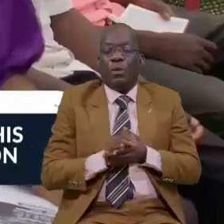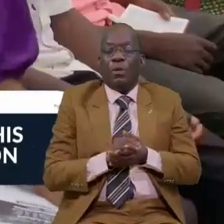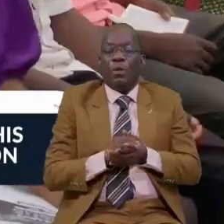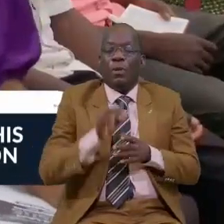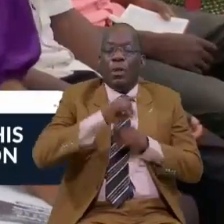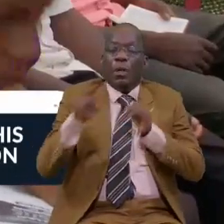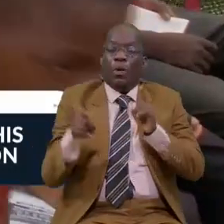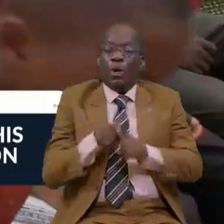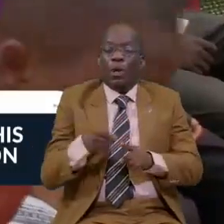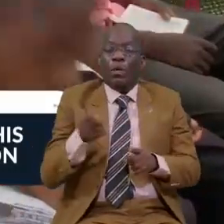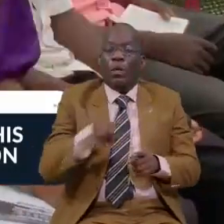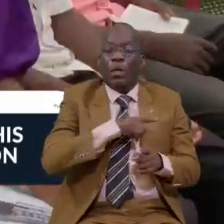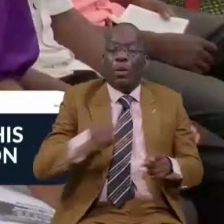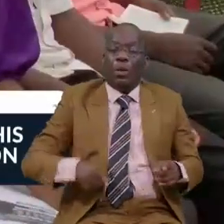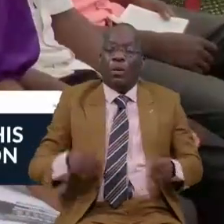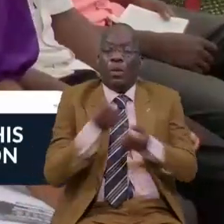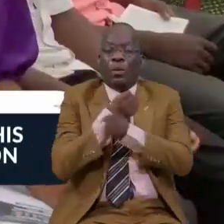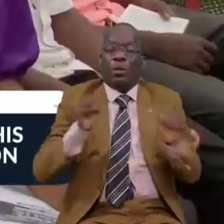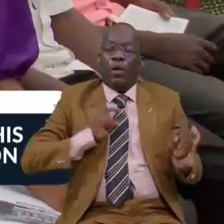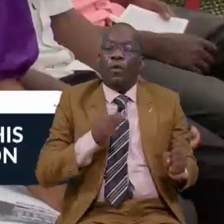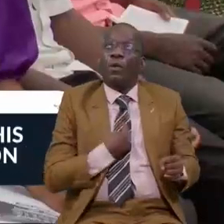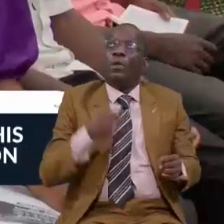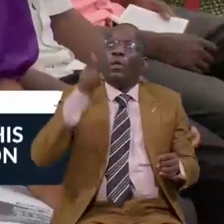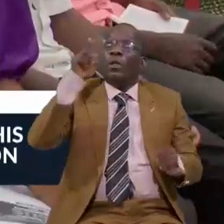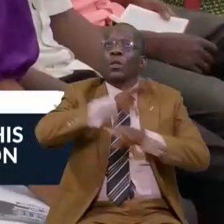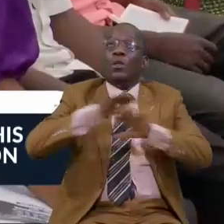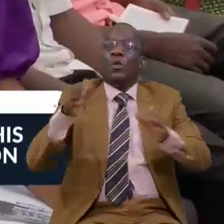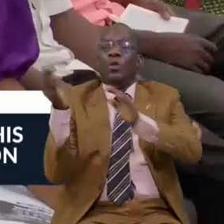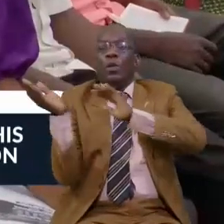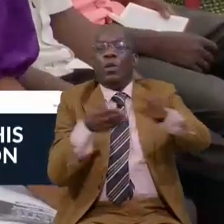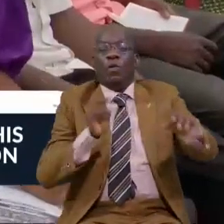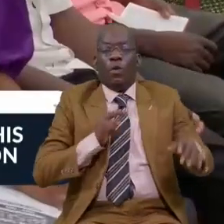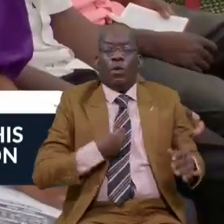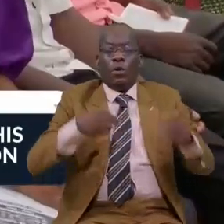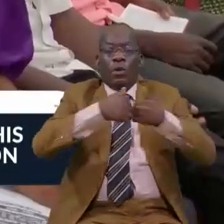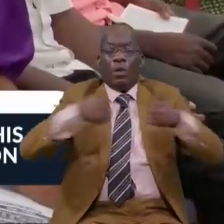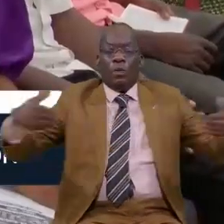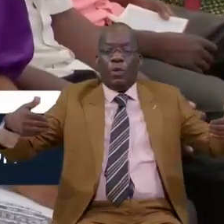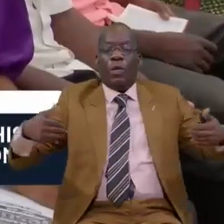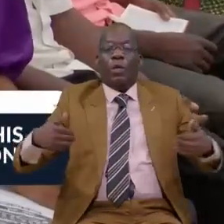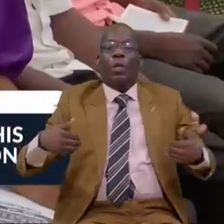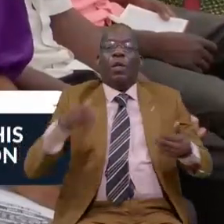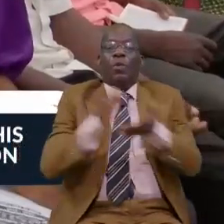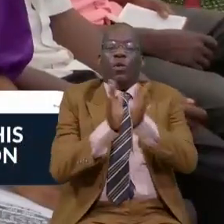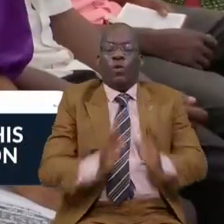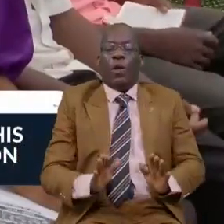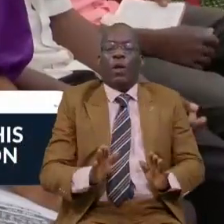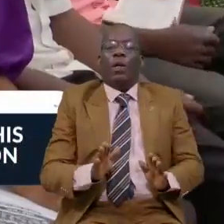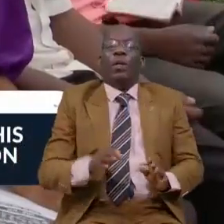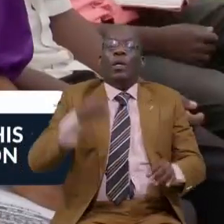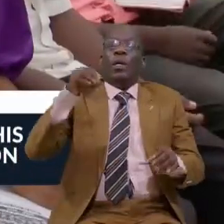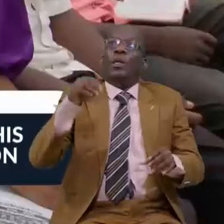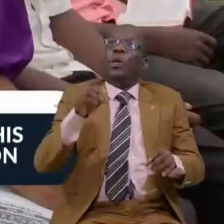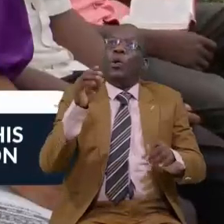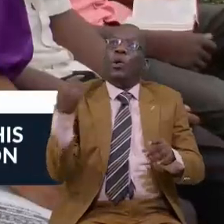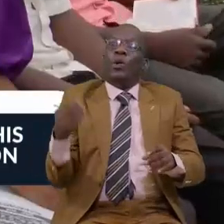saves us, he doesn't leave us an isolated believer dangling in the air